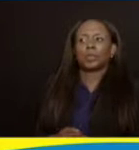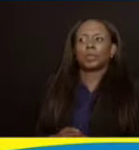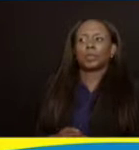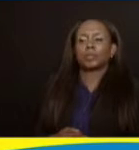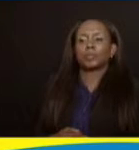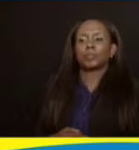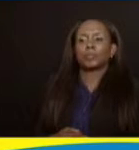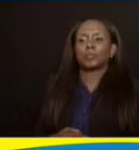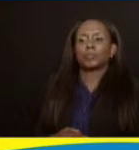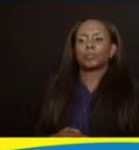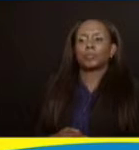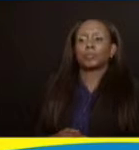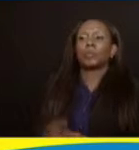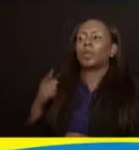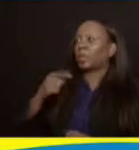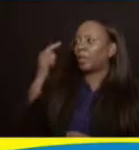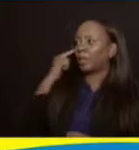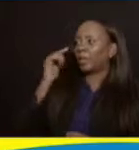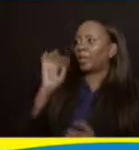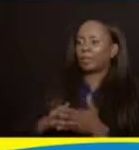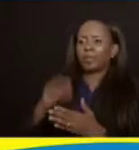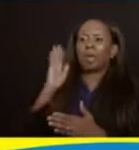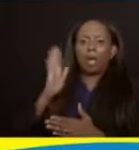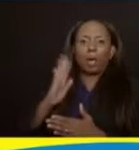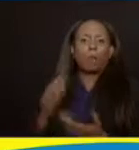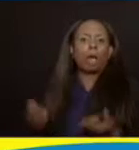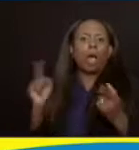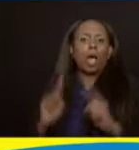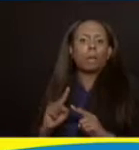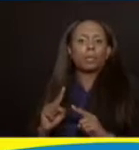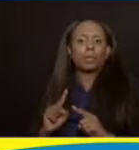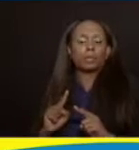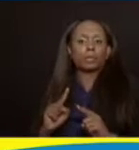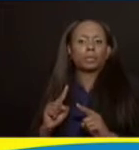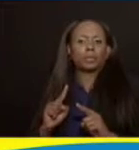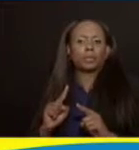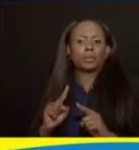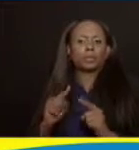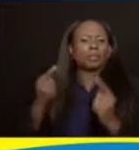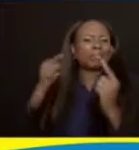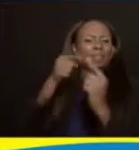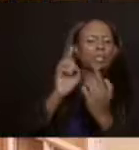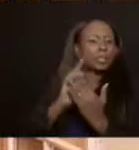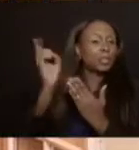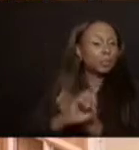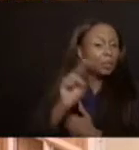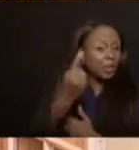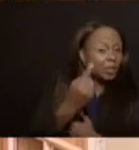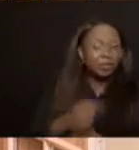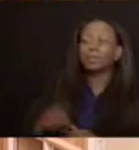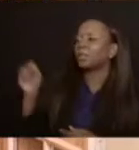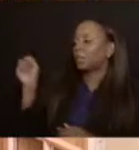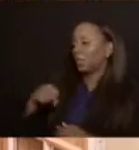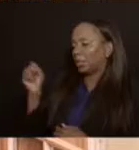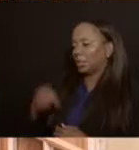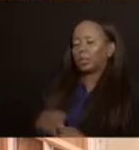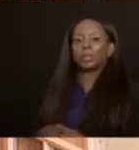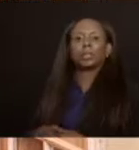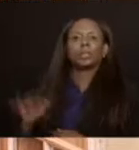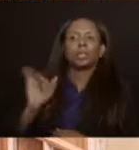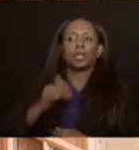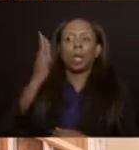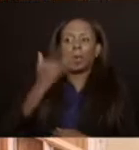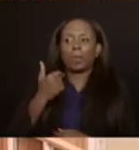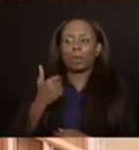Association by December 1st for the start of the new season? Absolutely, and that's why I said that